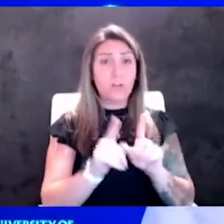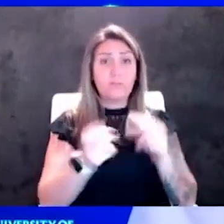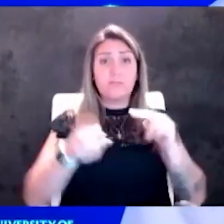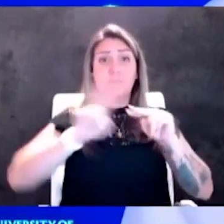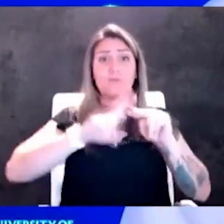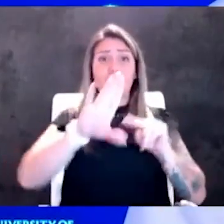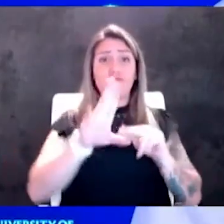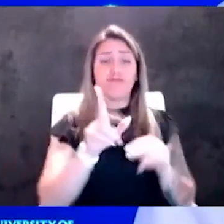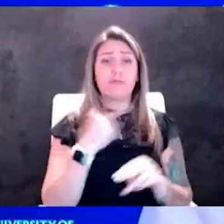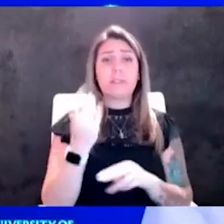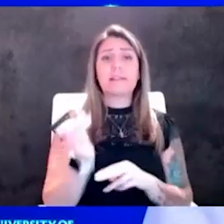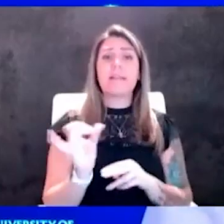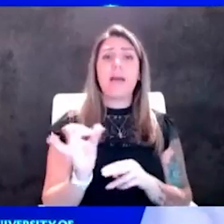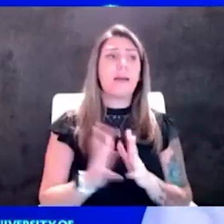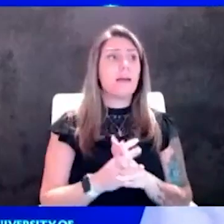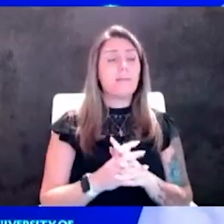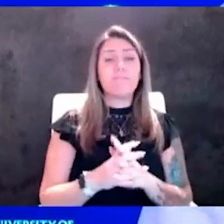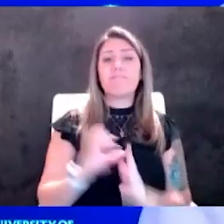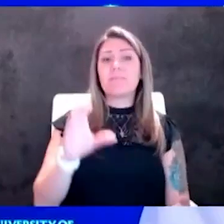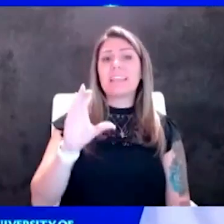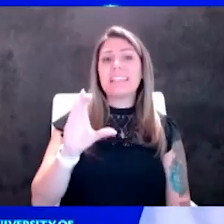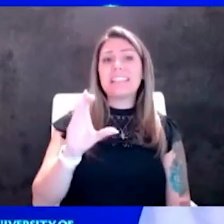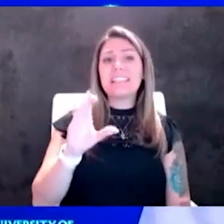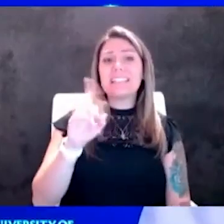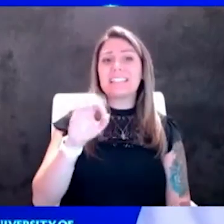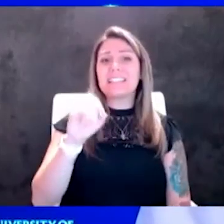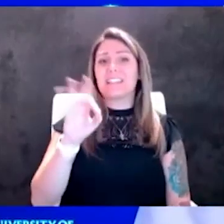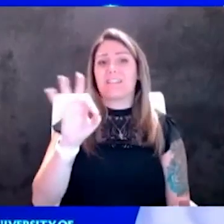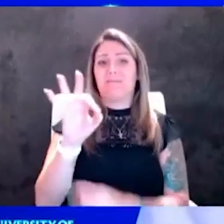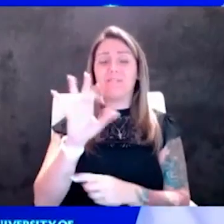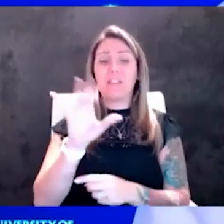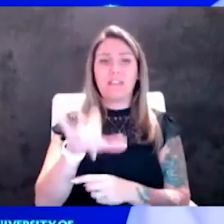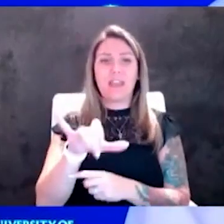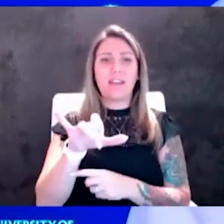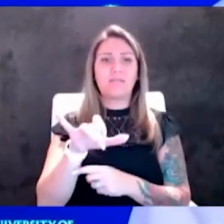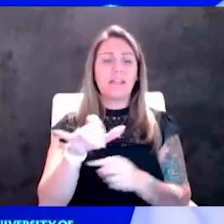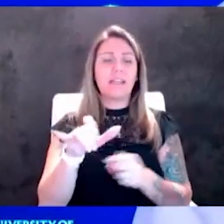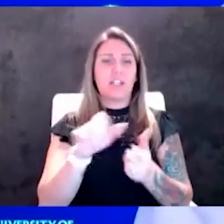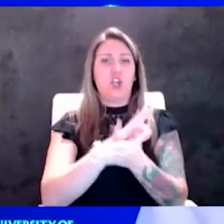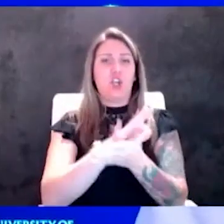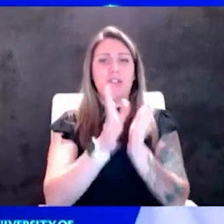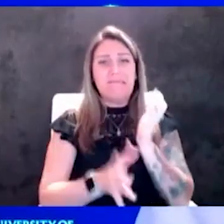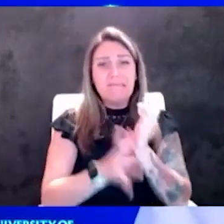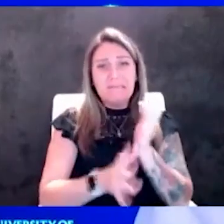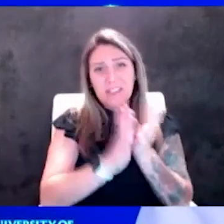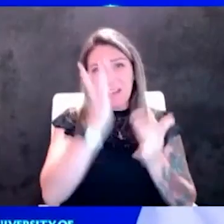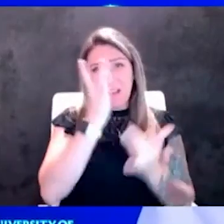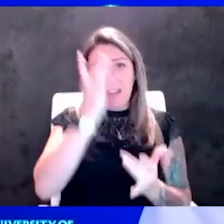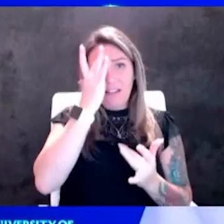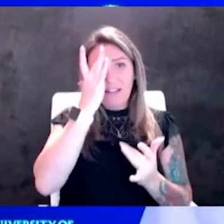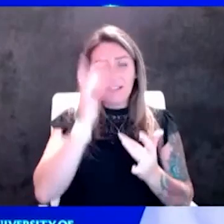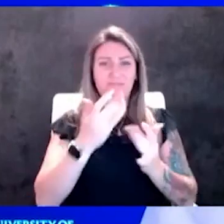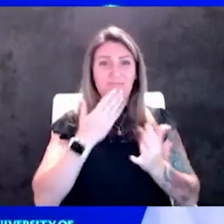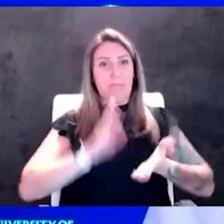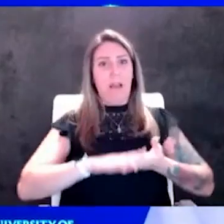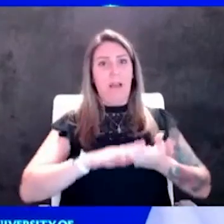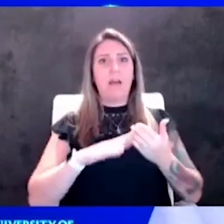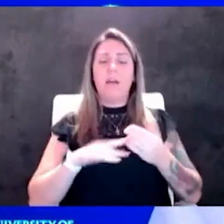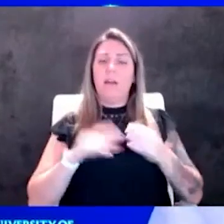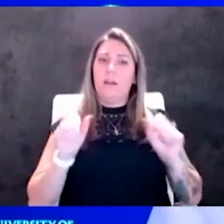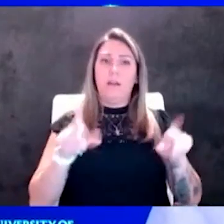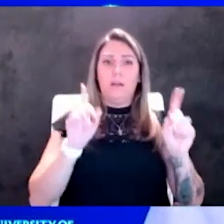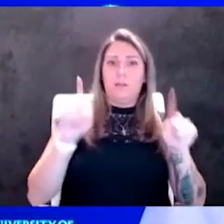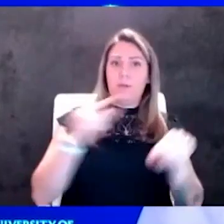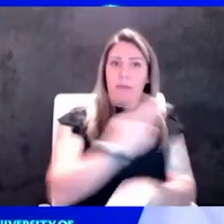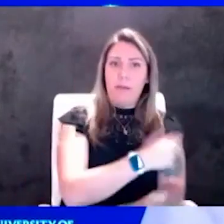like C. difficile infection, which causes diarrhea illness. And those things can be bad, and that can land you in the hospital. And so it's